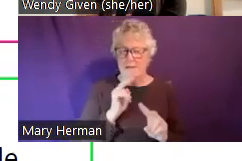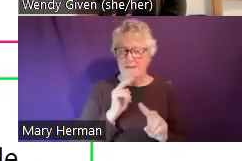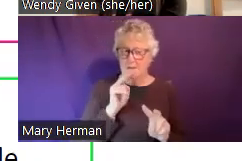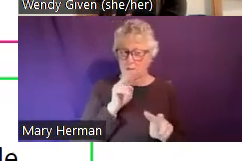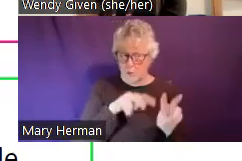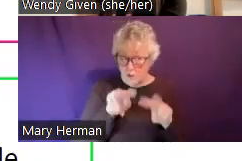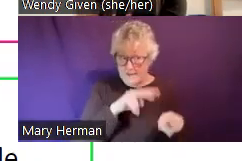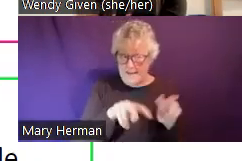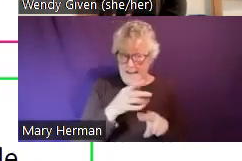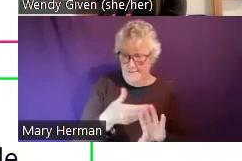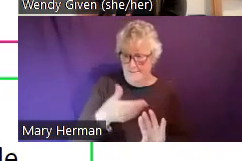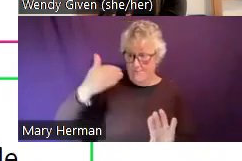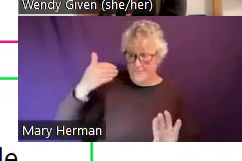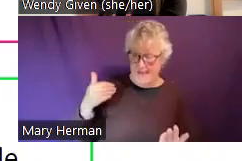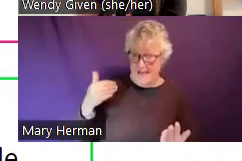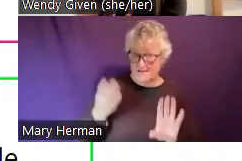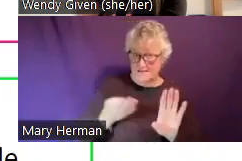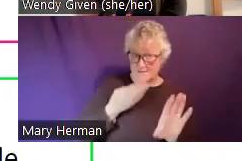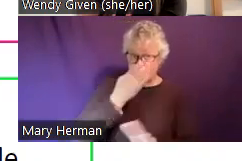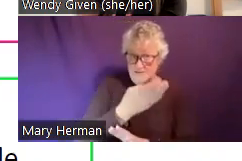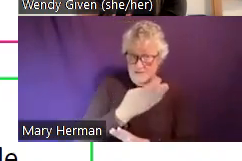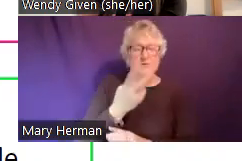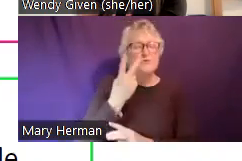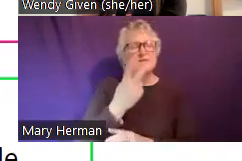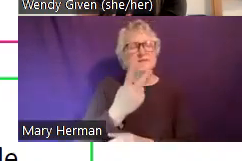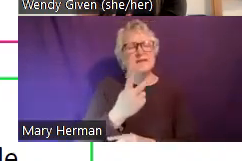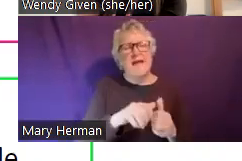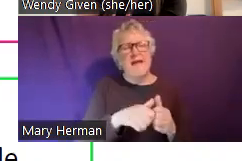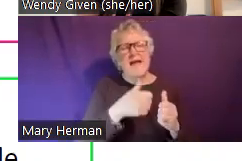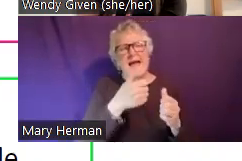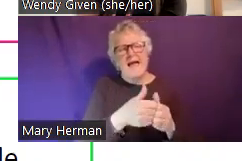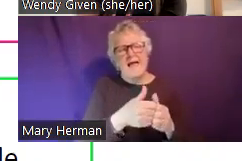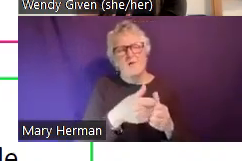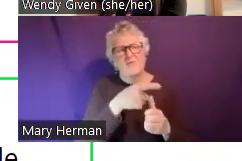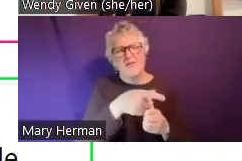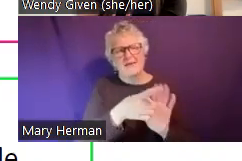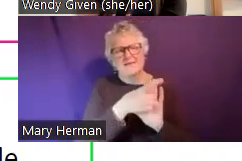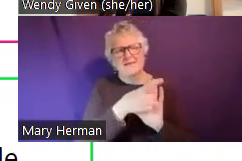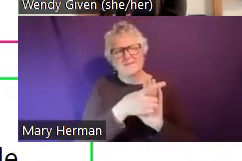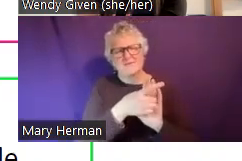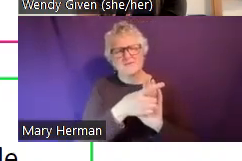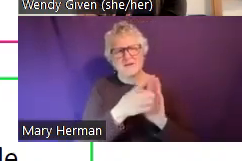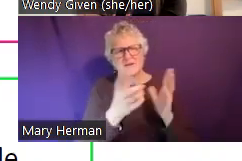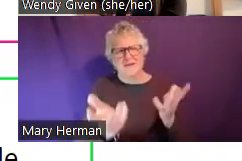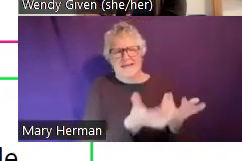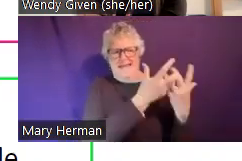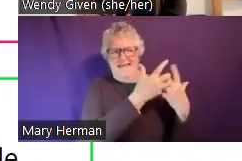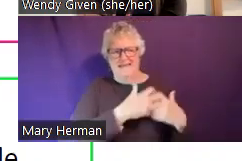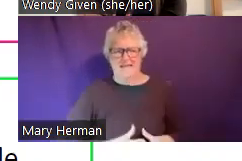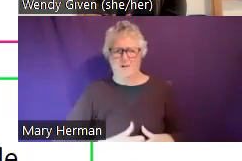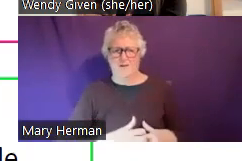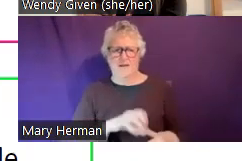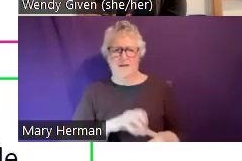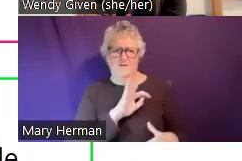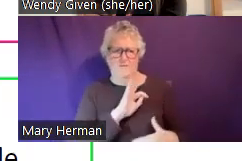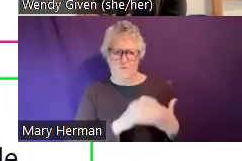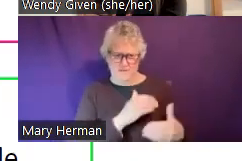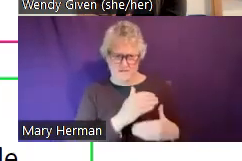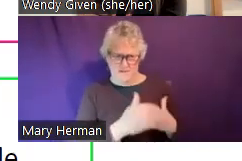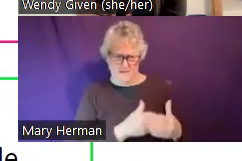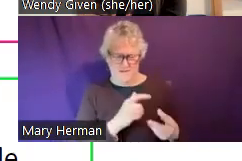how it might demonstrate an integrity of process, how it embodies excellence of craft and